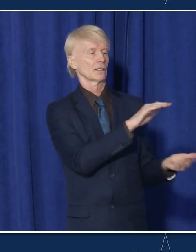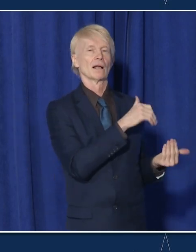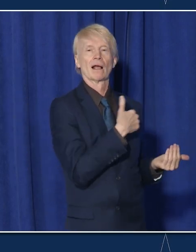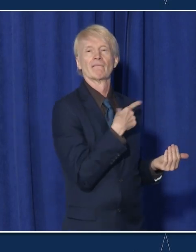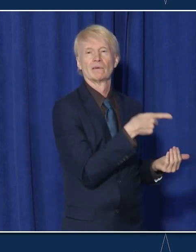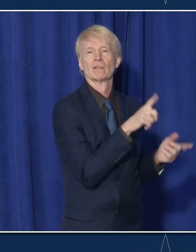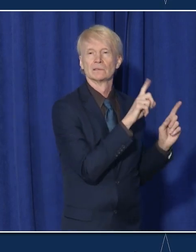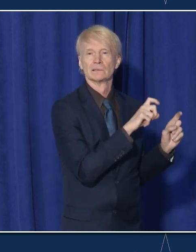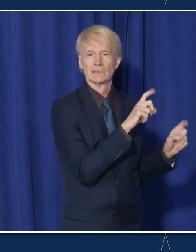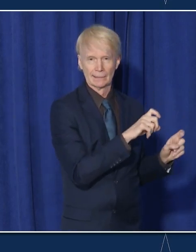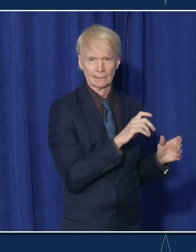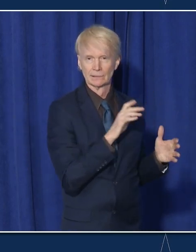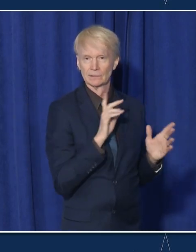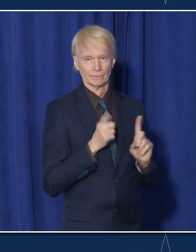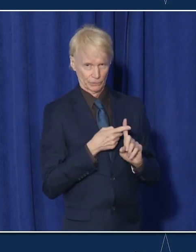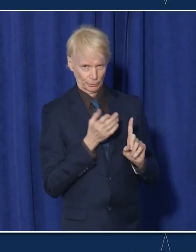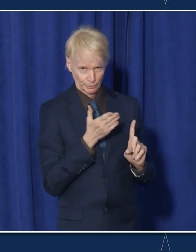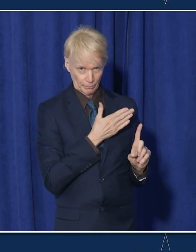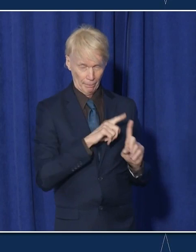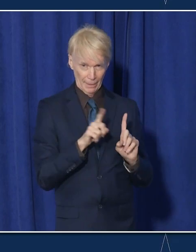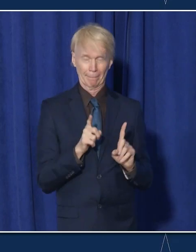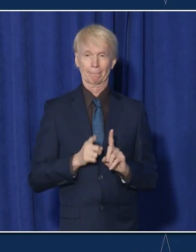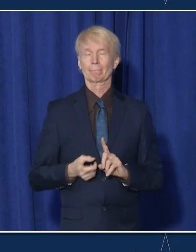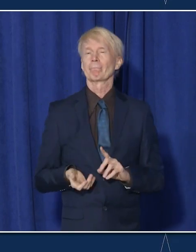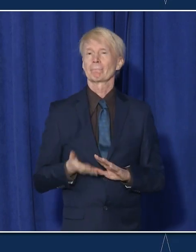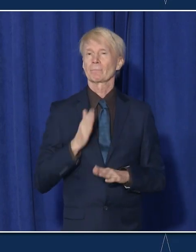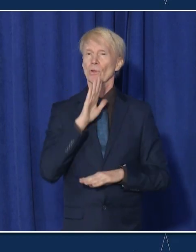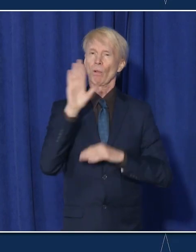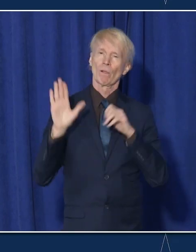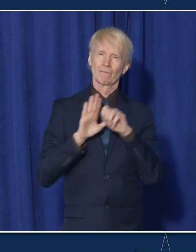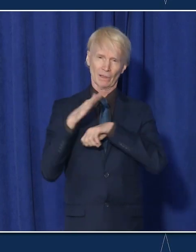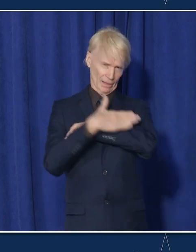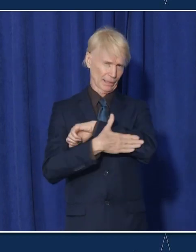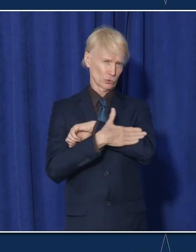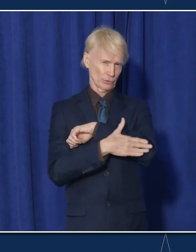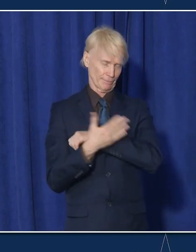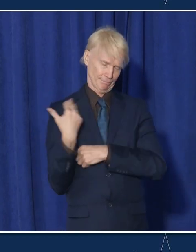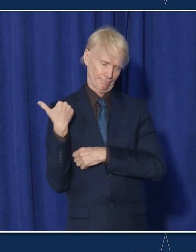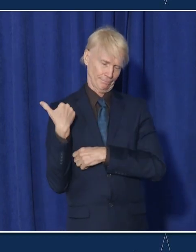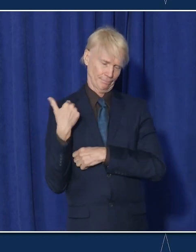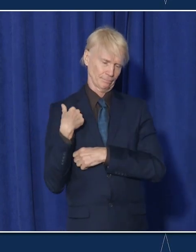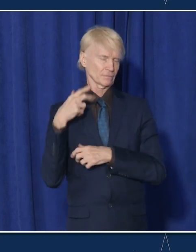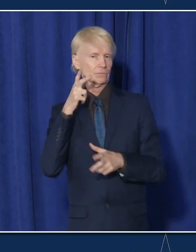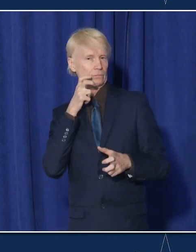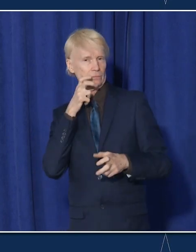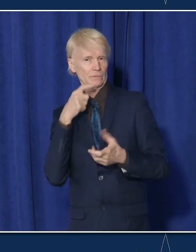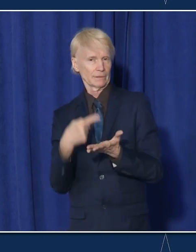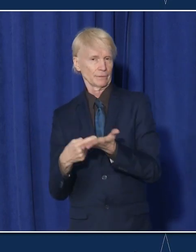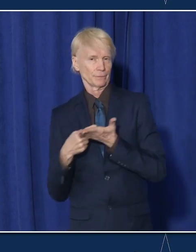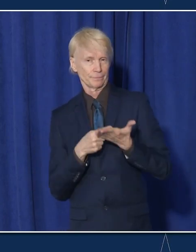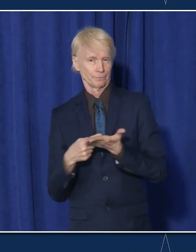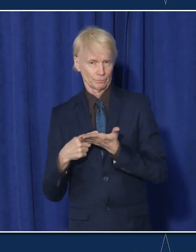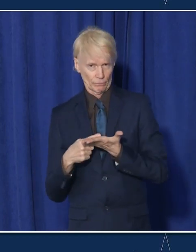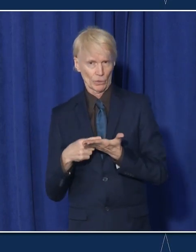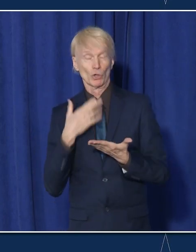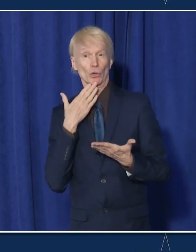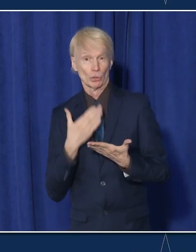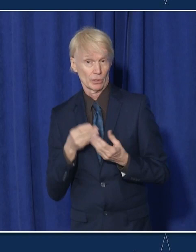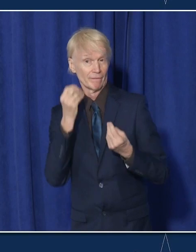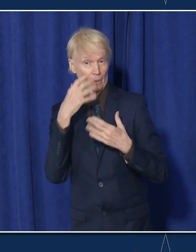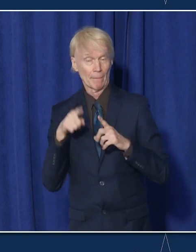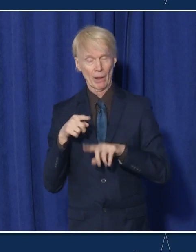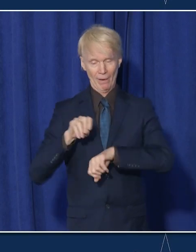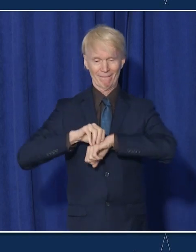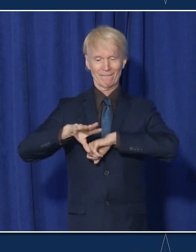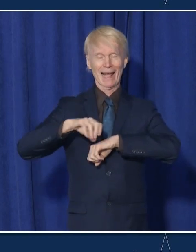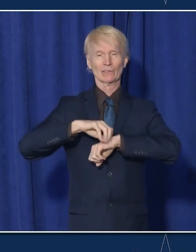whole country, I was listening to a really good conversation yesterday. The advisory council to